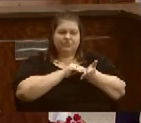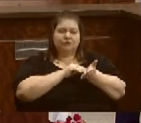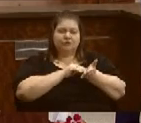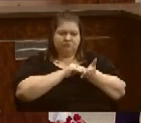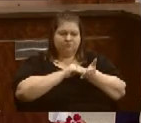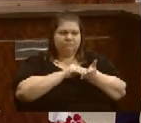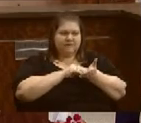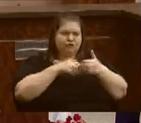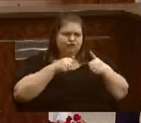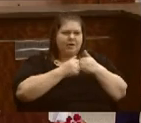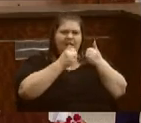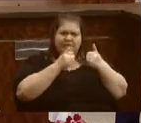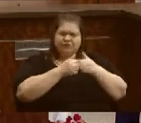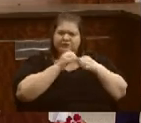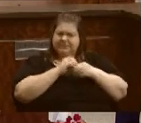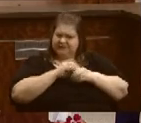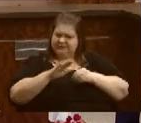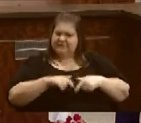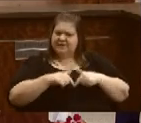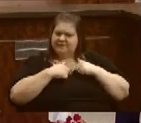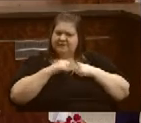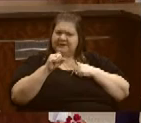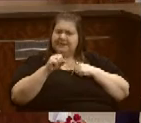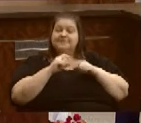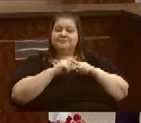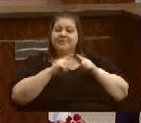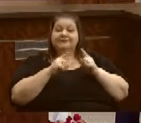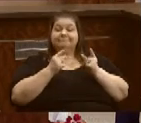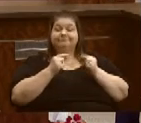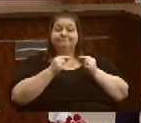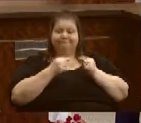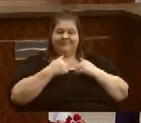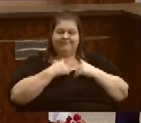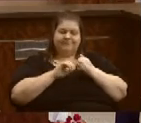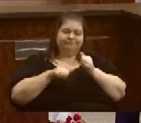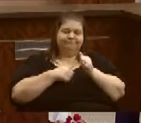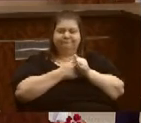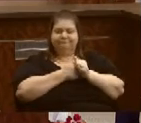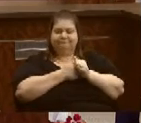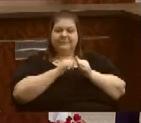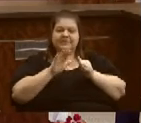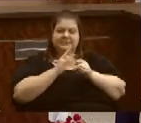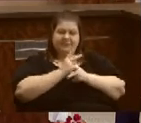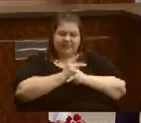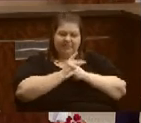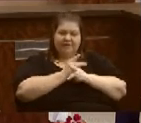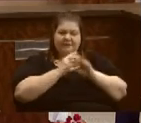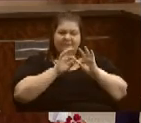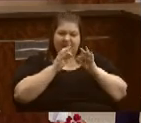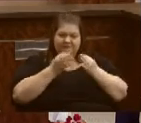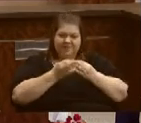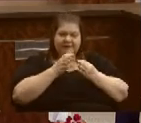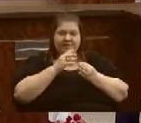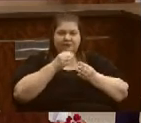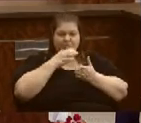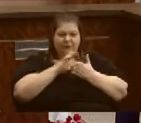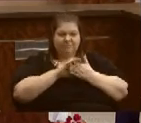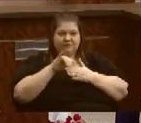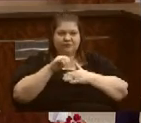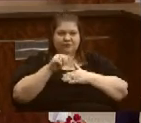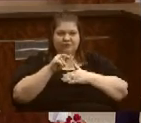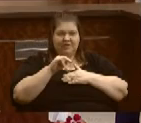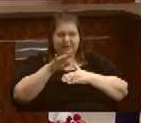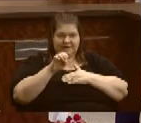of challenges and hard work, he was comforted by the love and caring of his family. His wife, Janice, is also